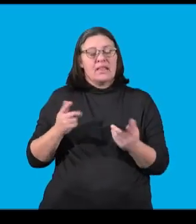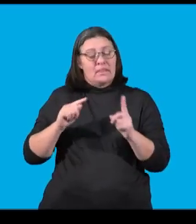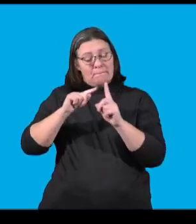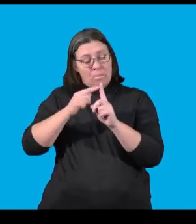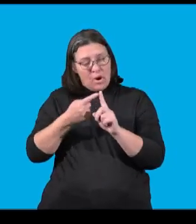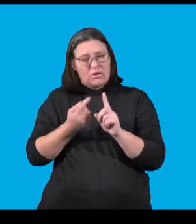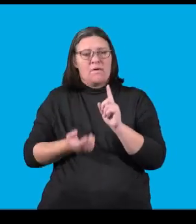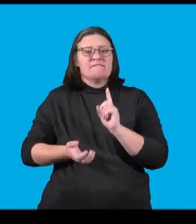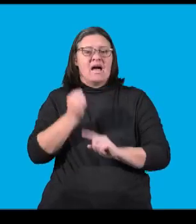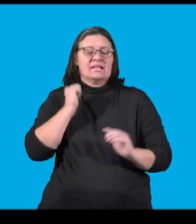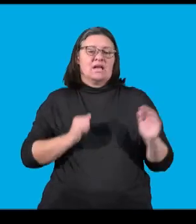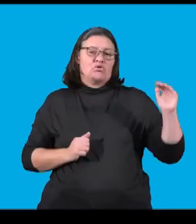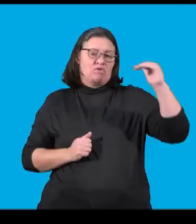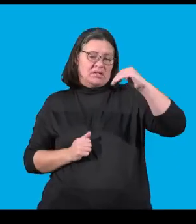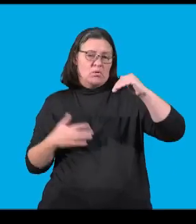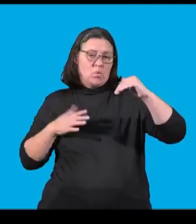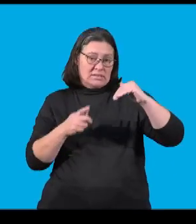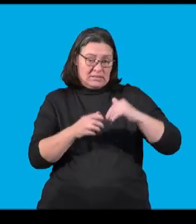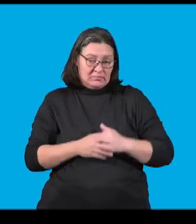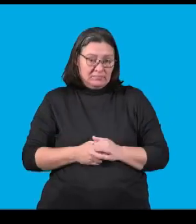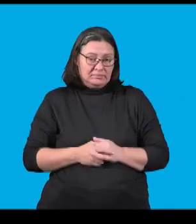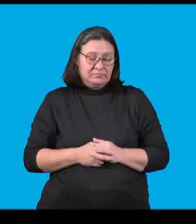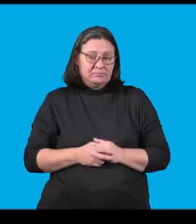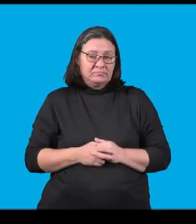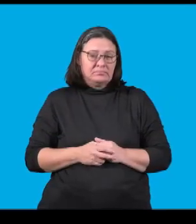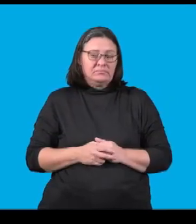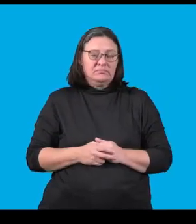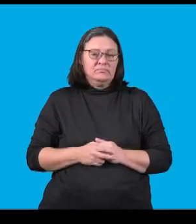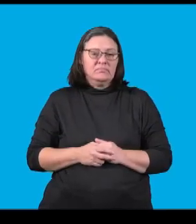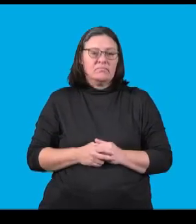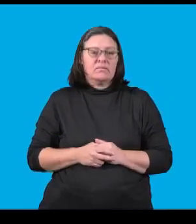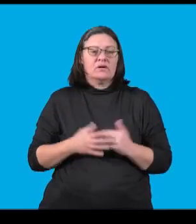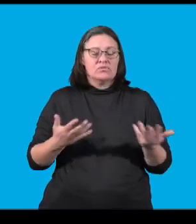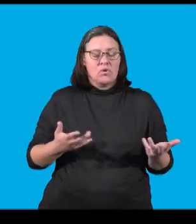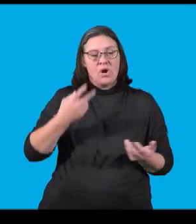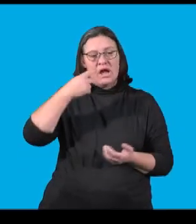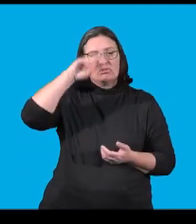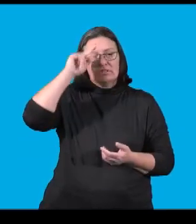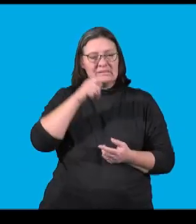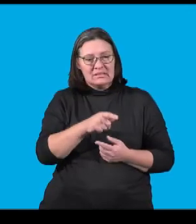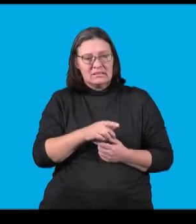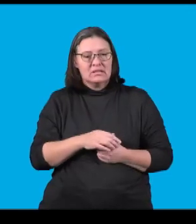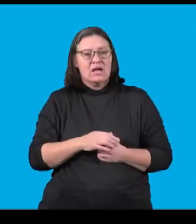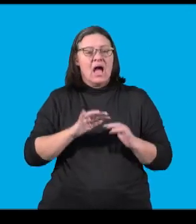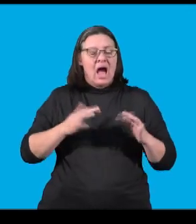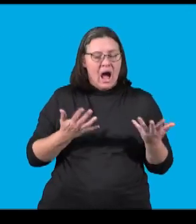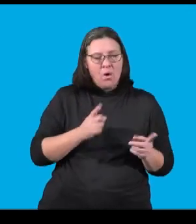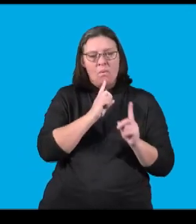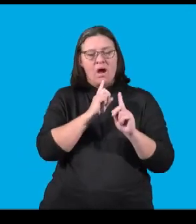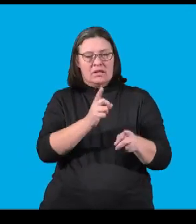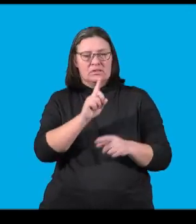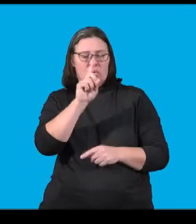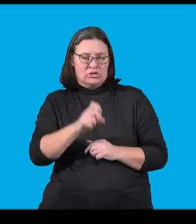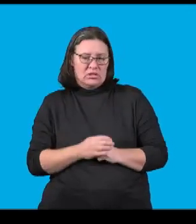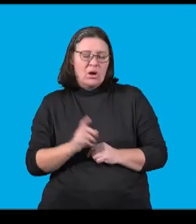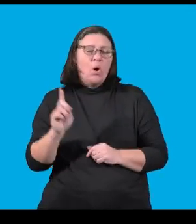the point that we need to find the gradient of. Okay? So interpreting, we'll go back through how do we answer